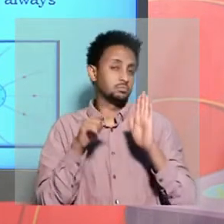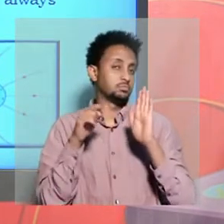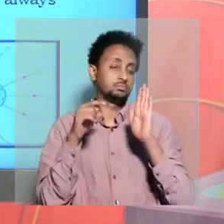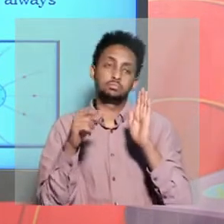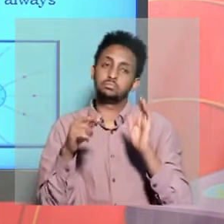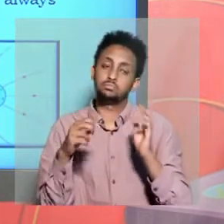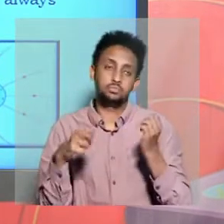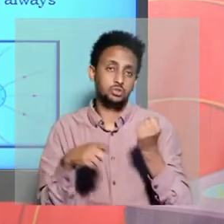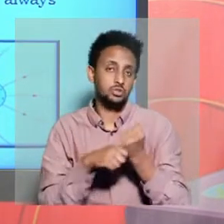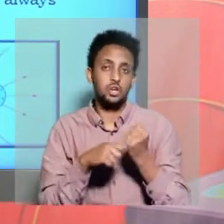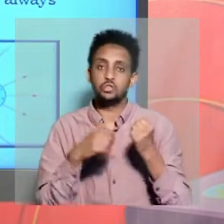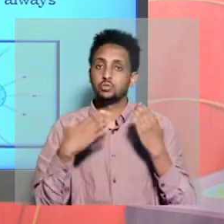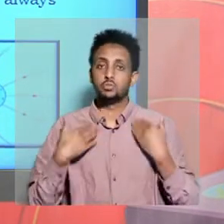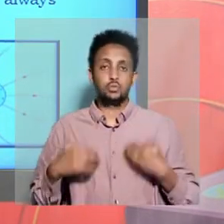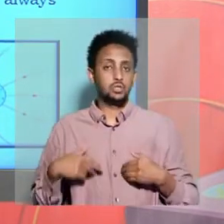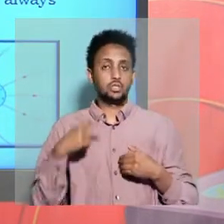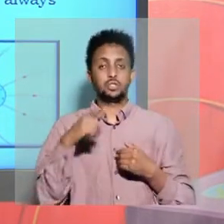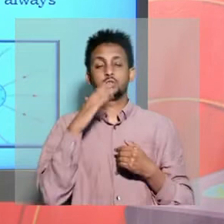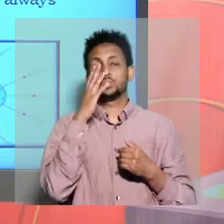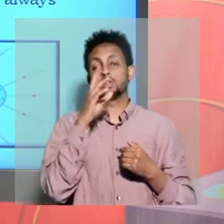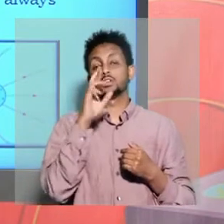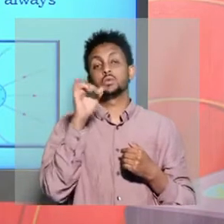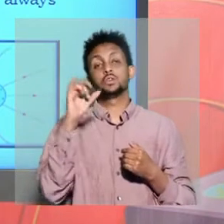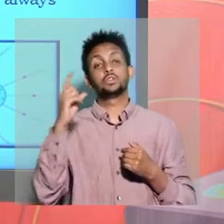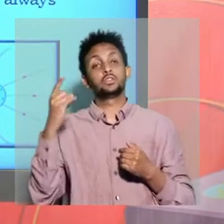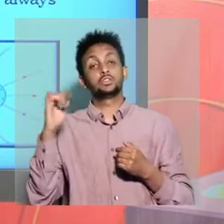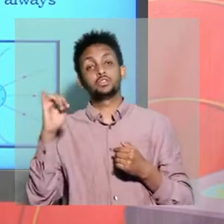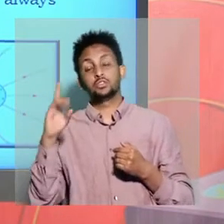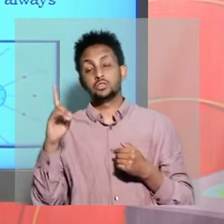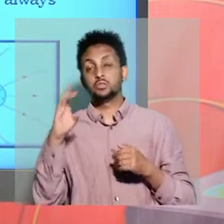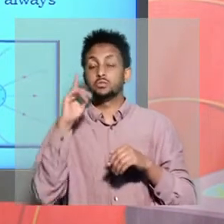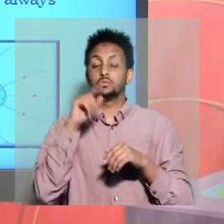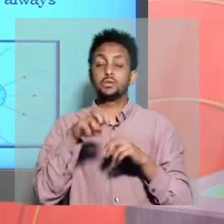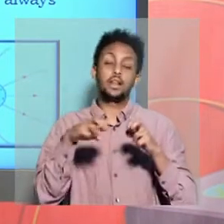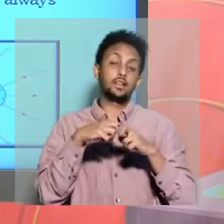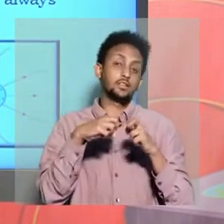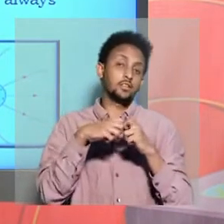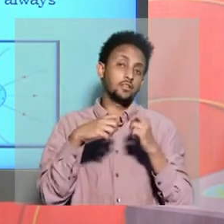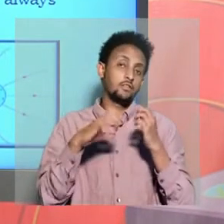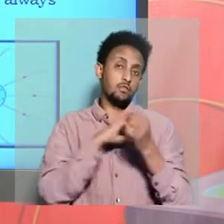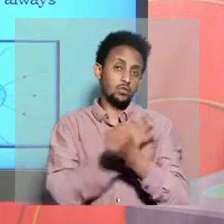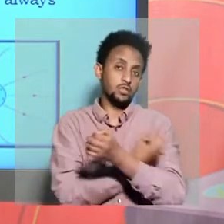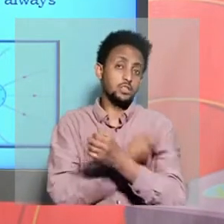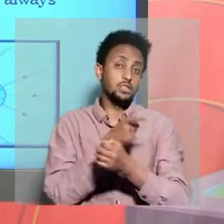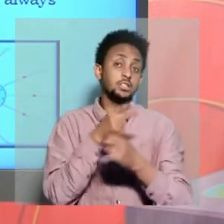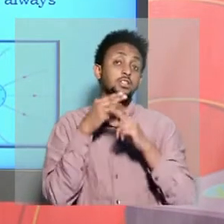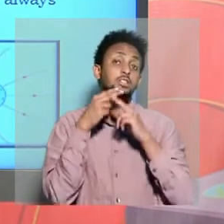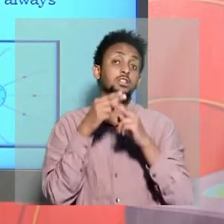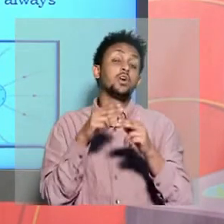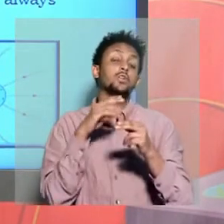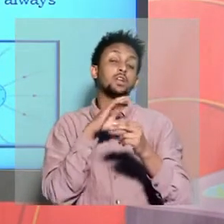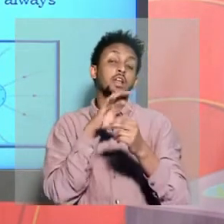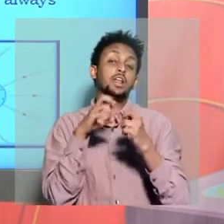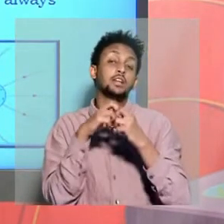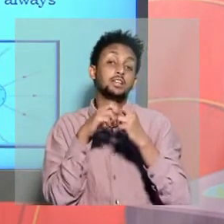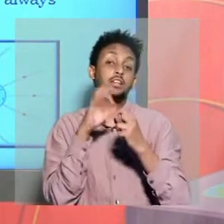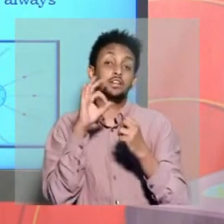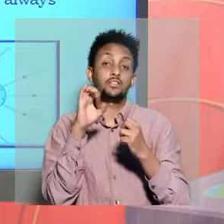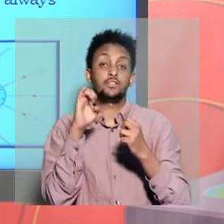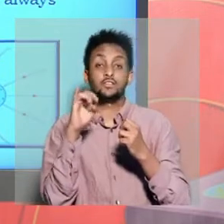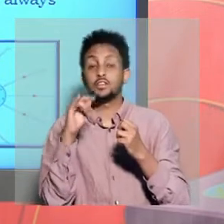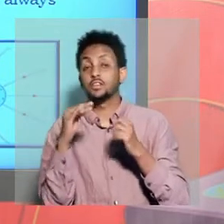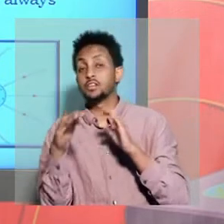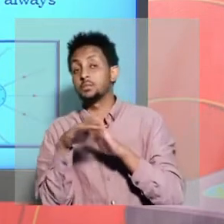body, so that there will be a region where you can detect the electric force. So this is known to be electric field, and electric field can